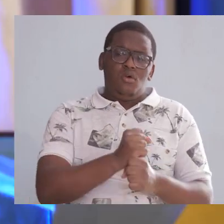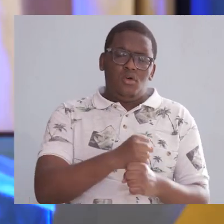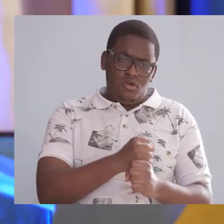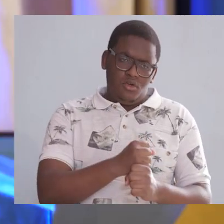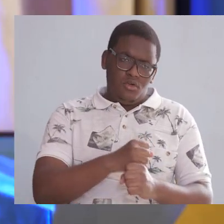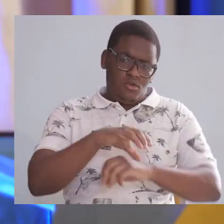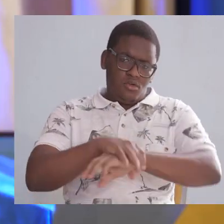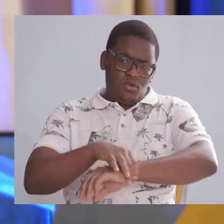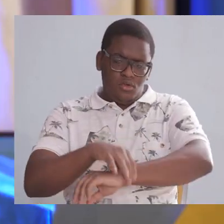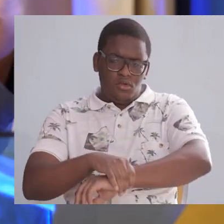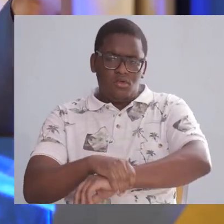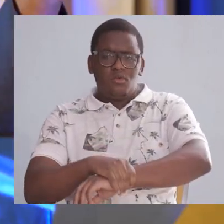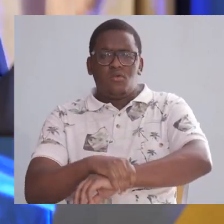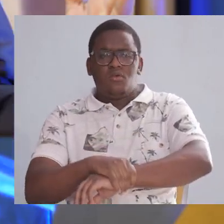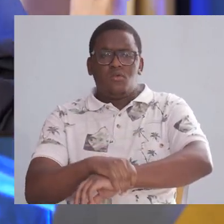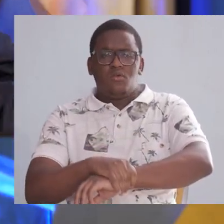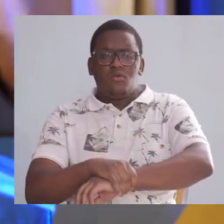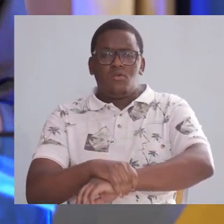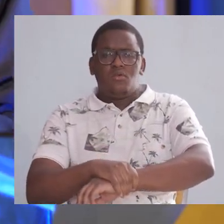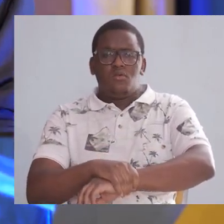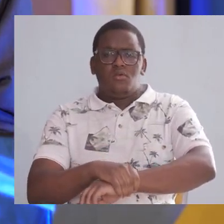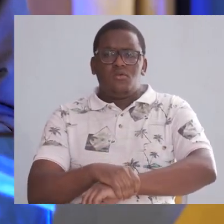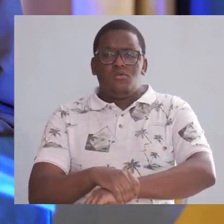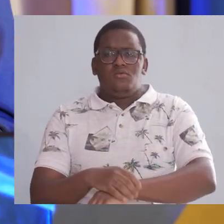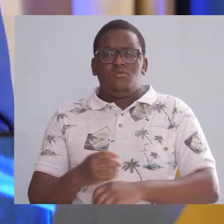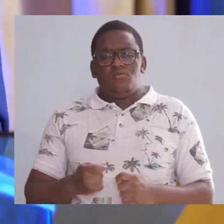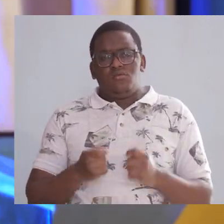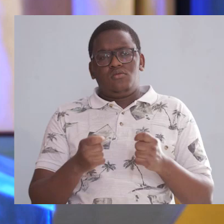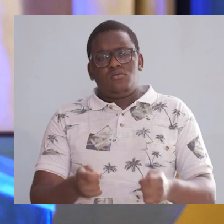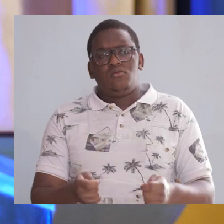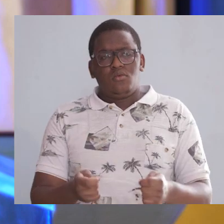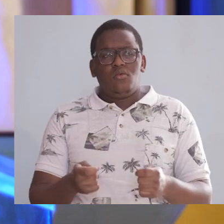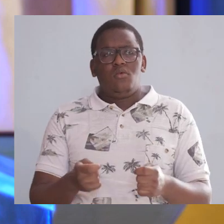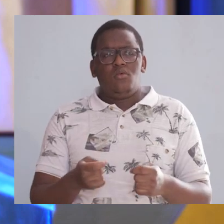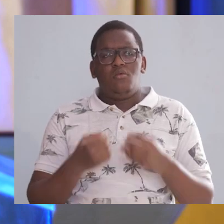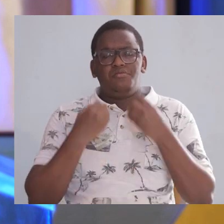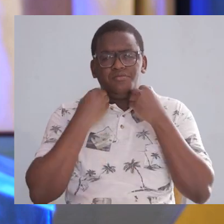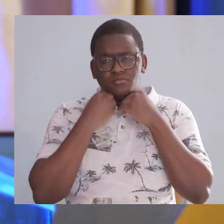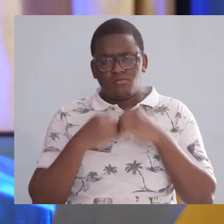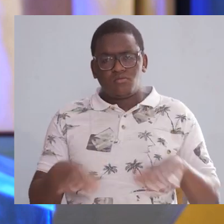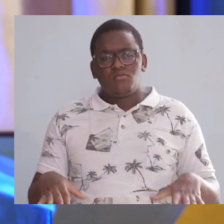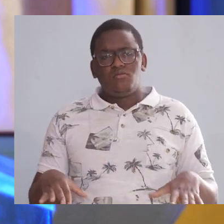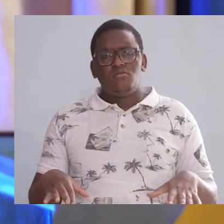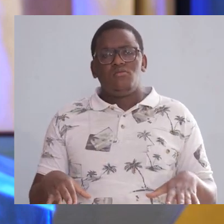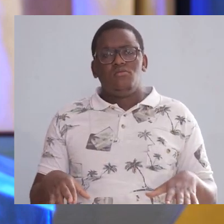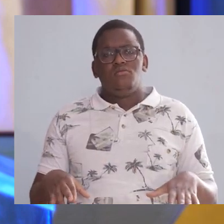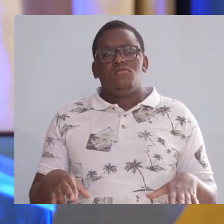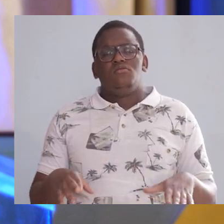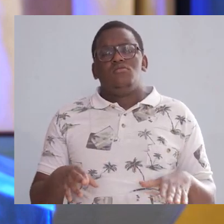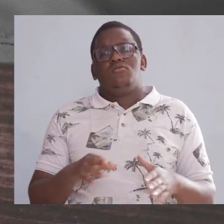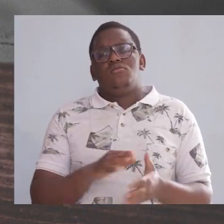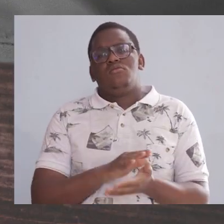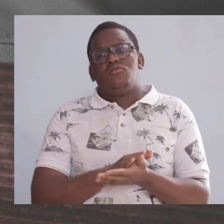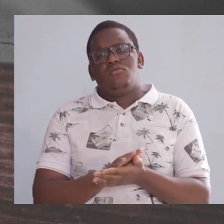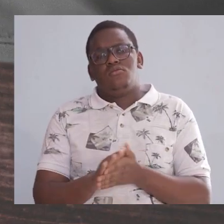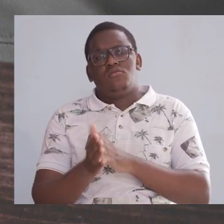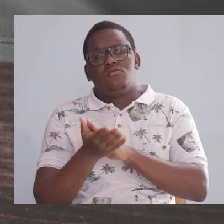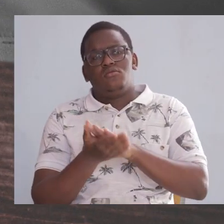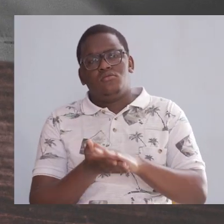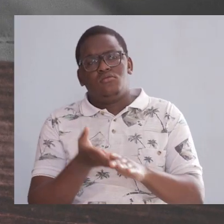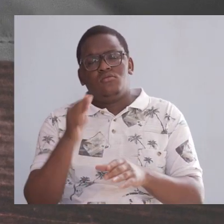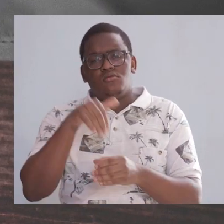hands and thereby get the blessings that accrue to those who live righteously in the sight of the Lord.